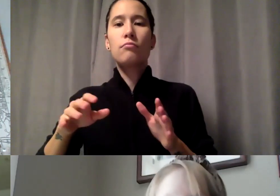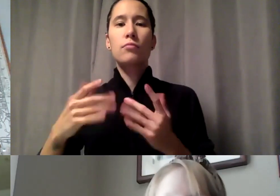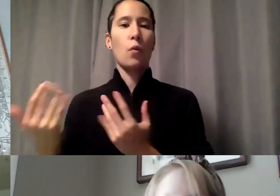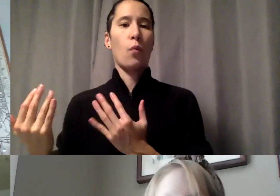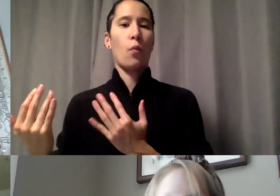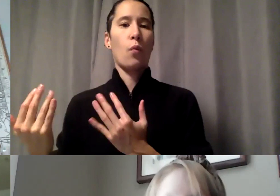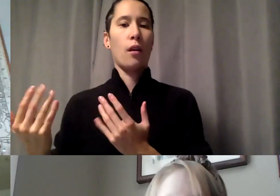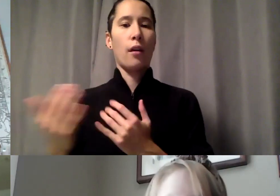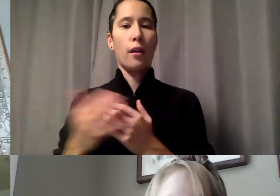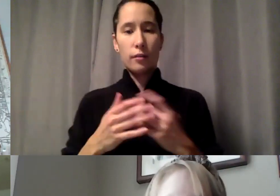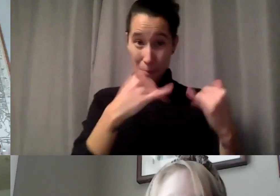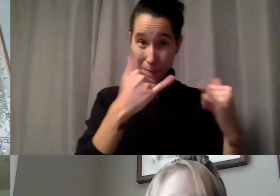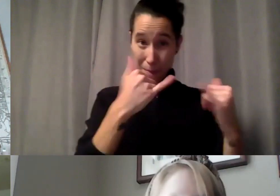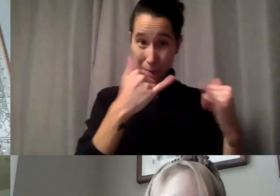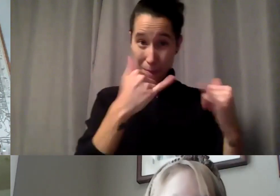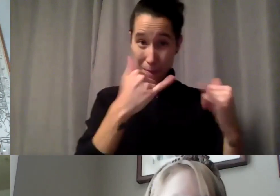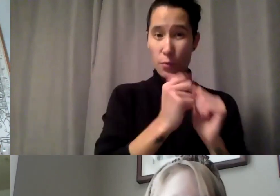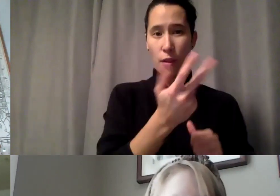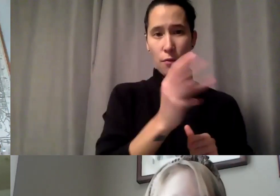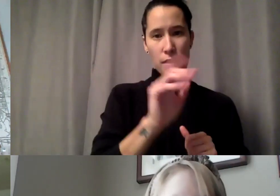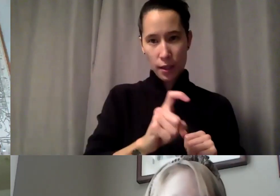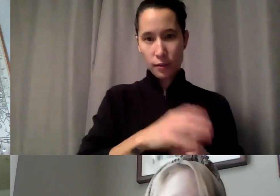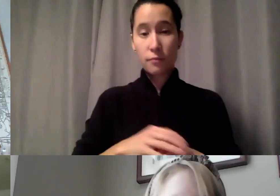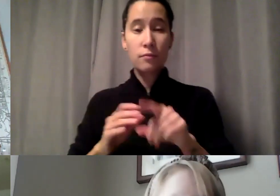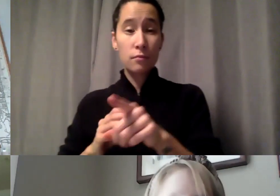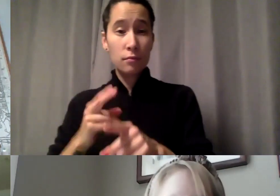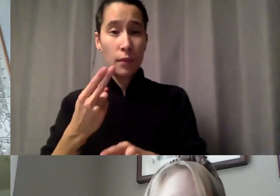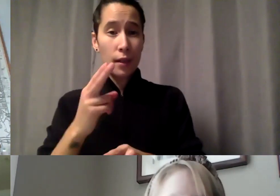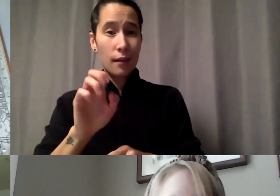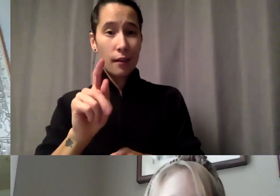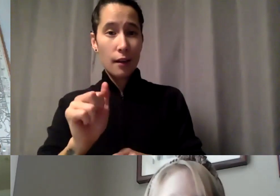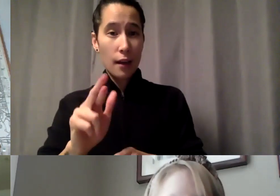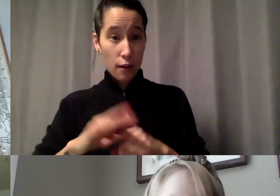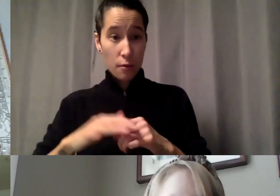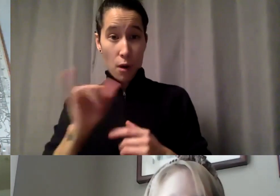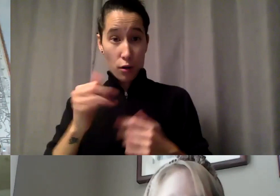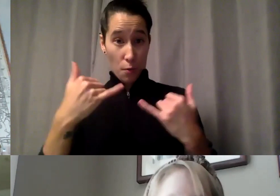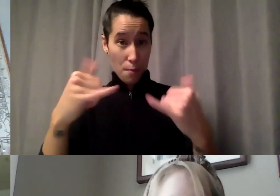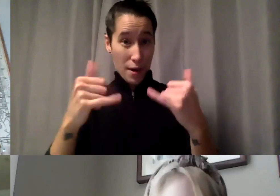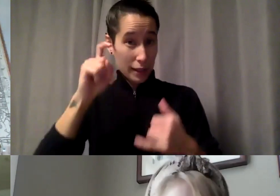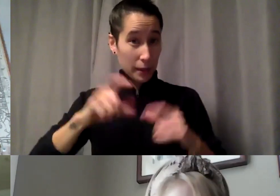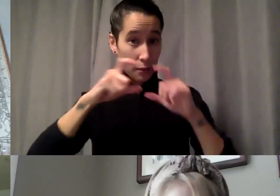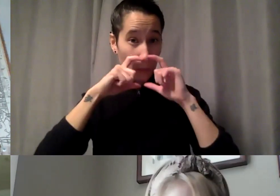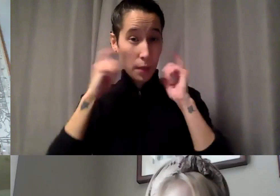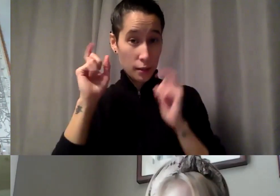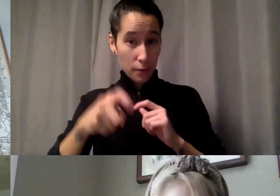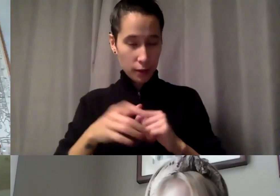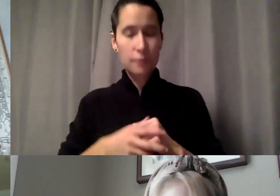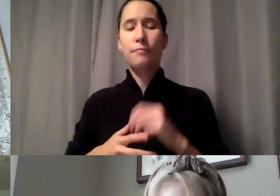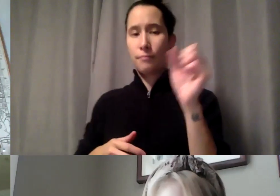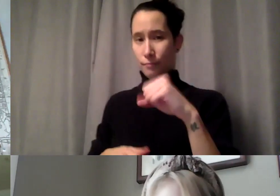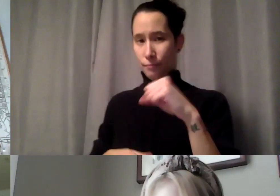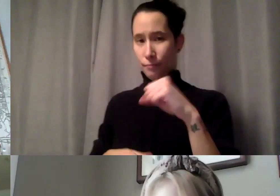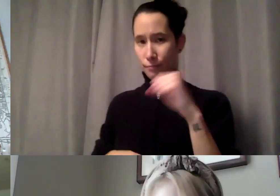to add to that, when you're not on the field of play, you should be wearing a mask. Right. And just maybe as a follow-up to that, quite a